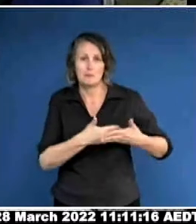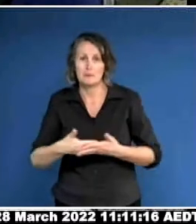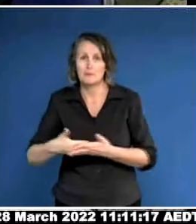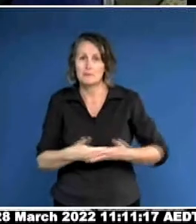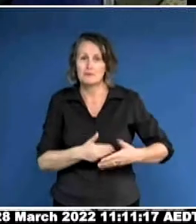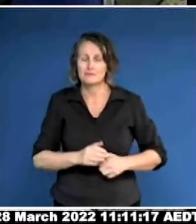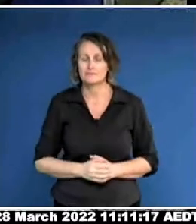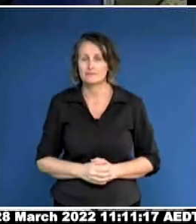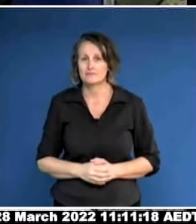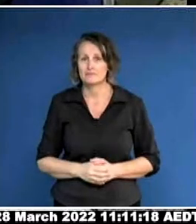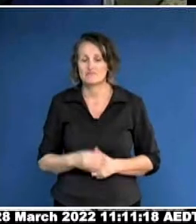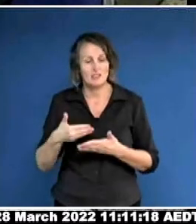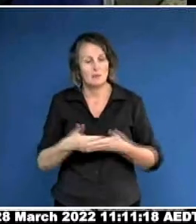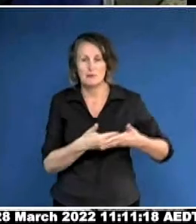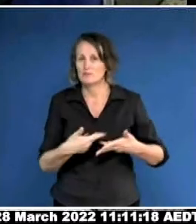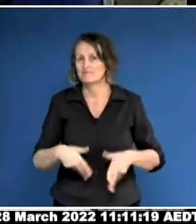The baby died inside.